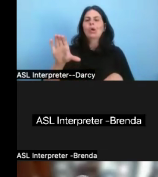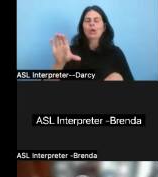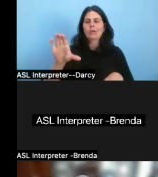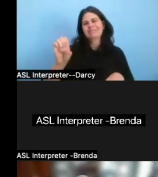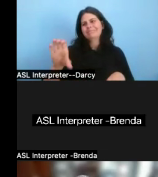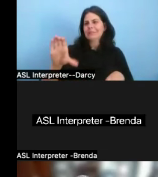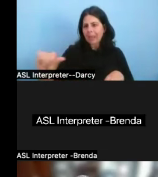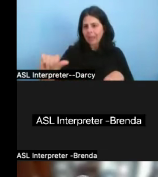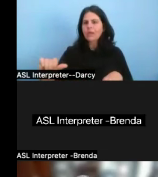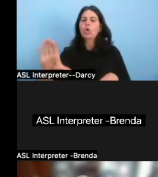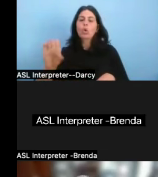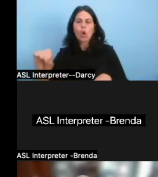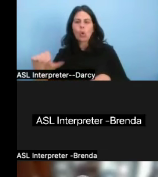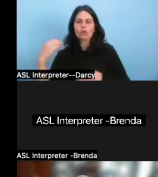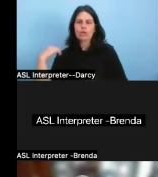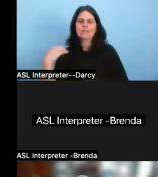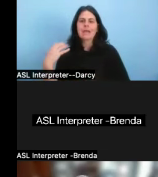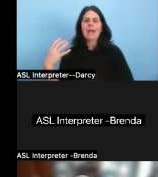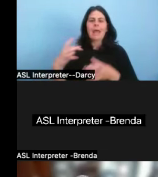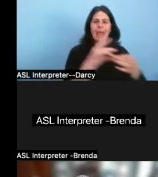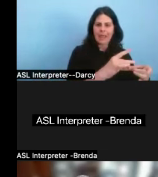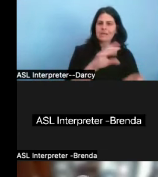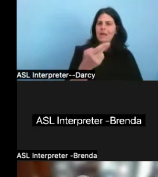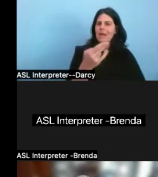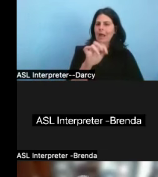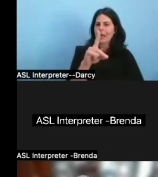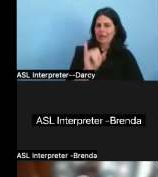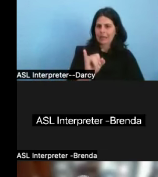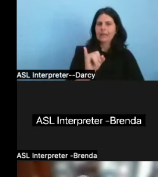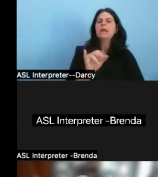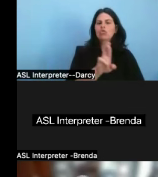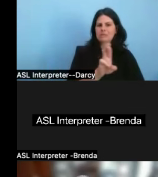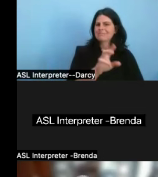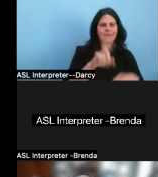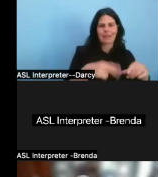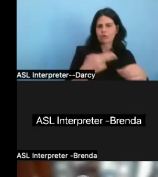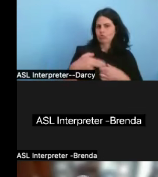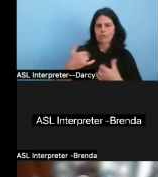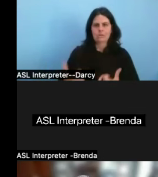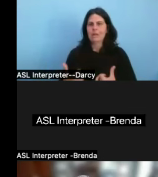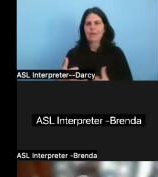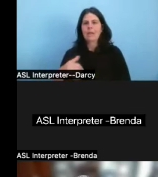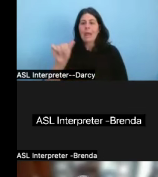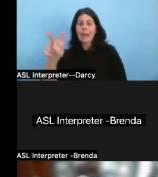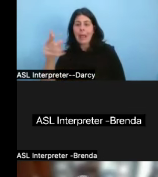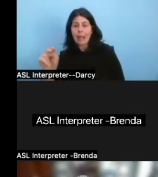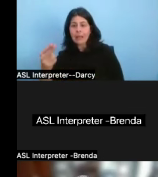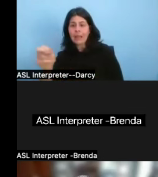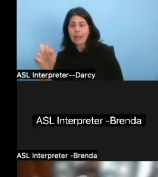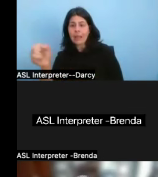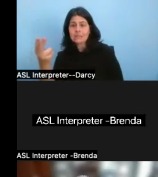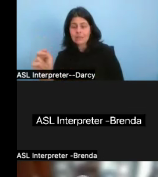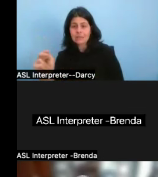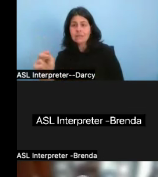Heidi Rosofsky, who cannot join us today, and with Alan Hansen, who is retired from Simpson Strong Tie. So say hello,